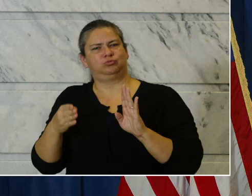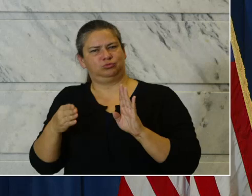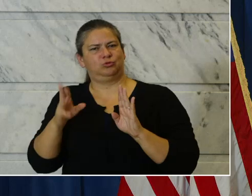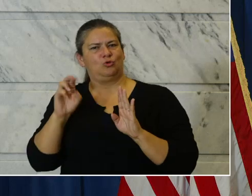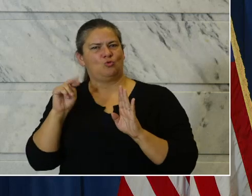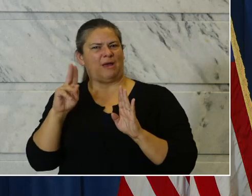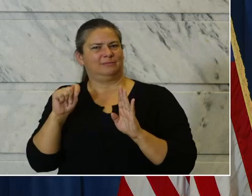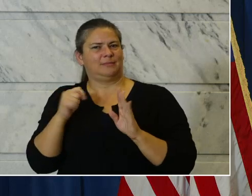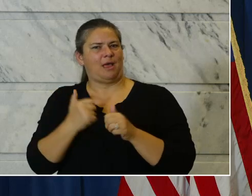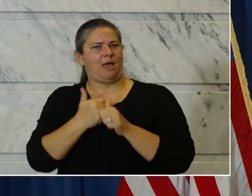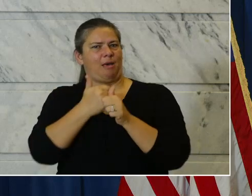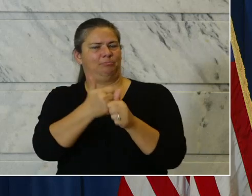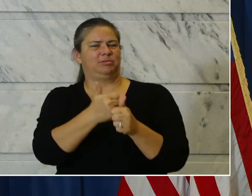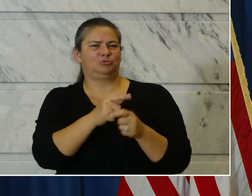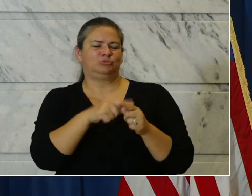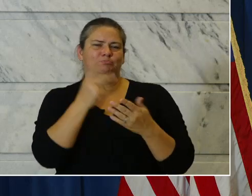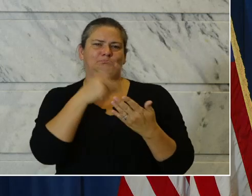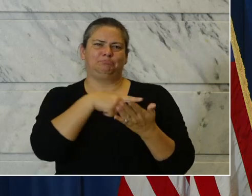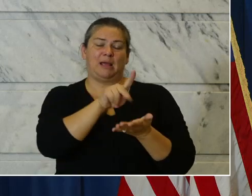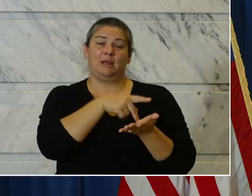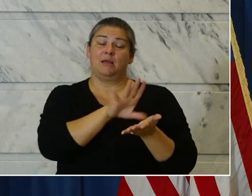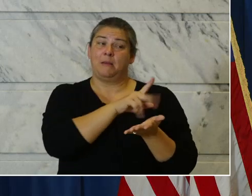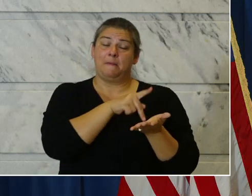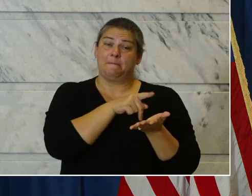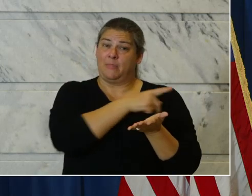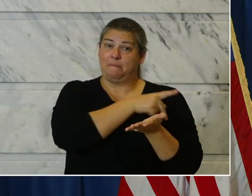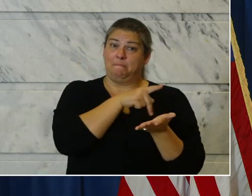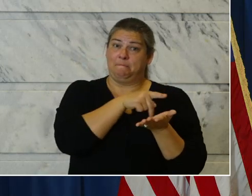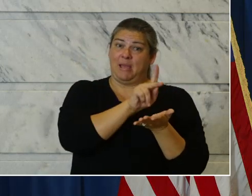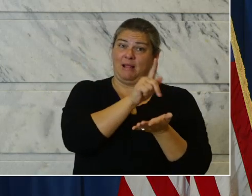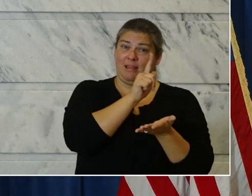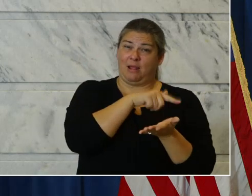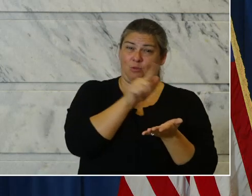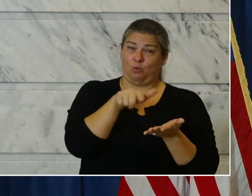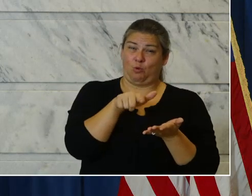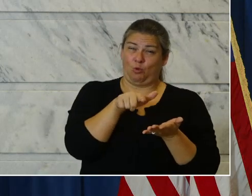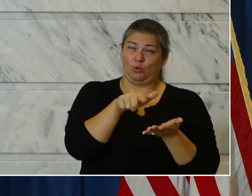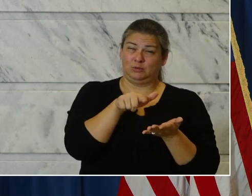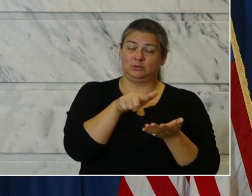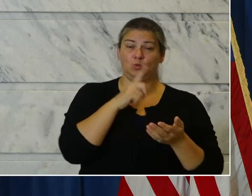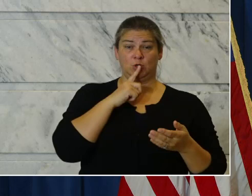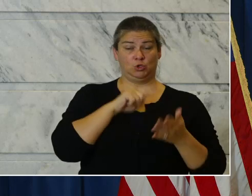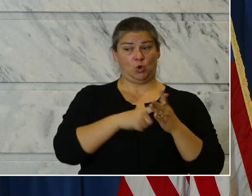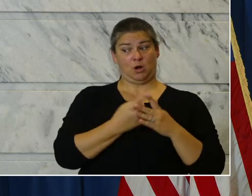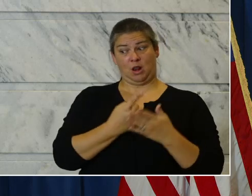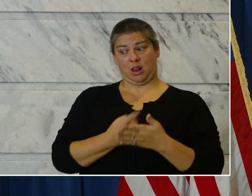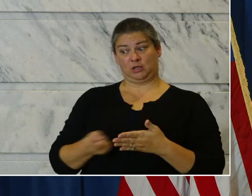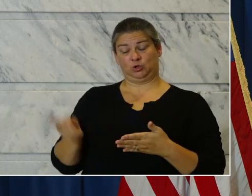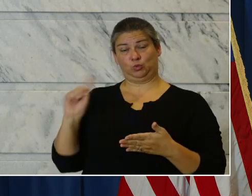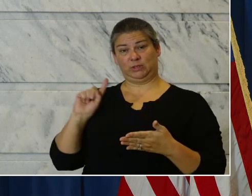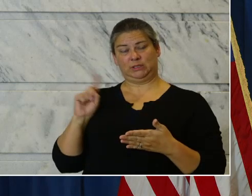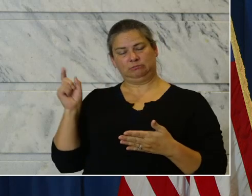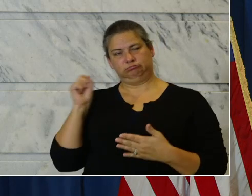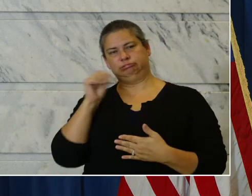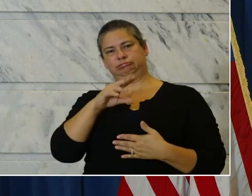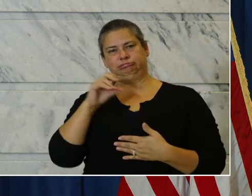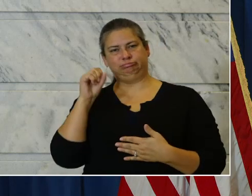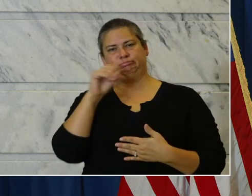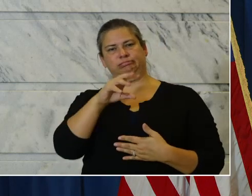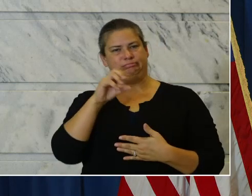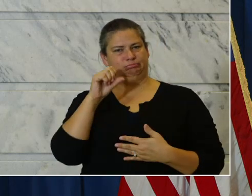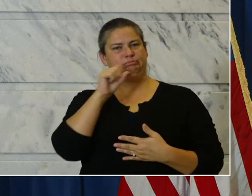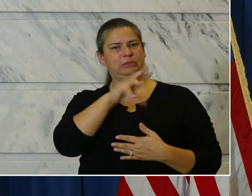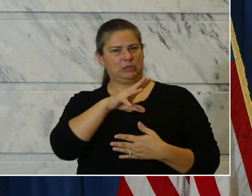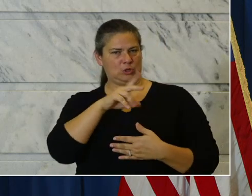pandemic. Payments go to landlords. They began going out last week, and the volume will continue